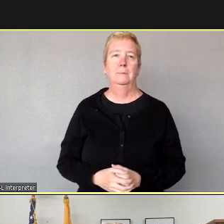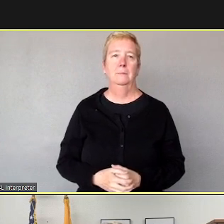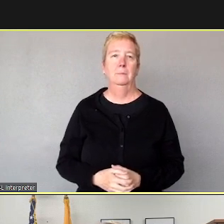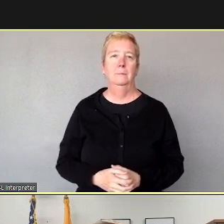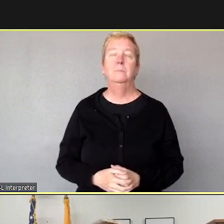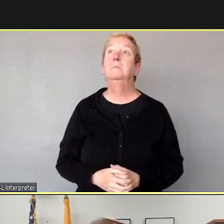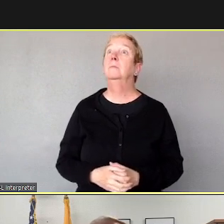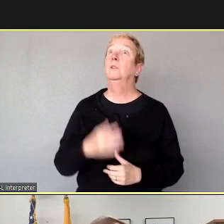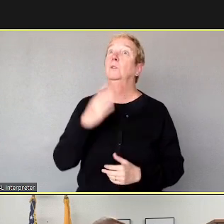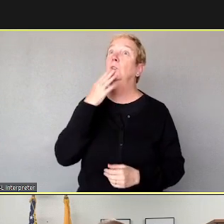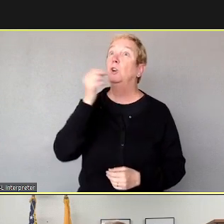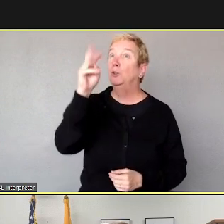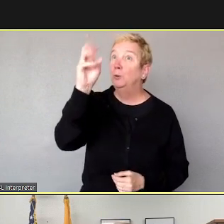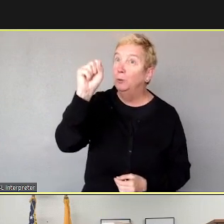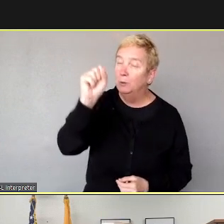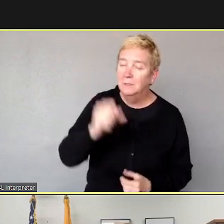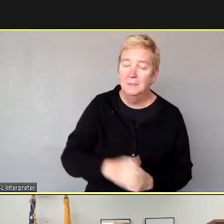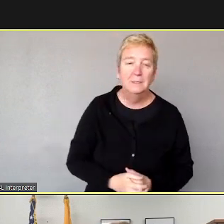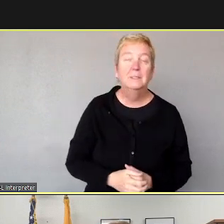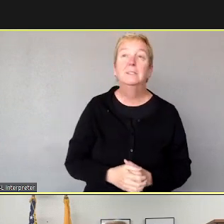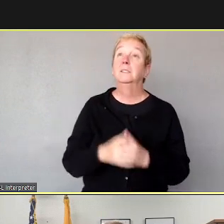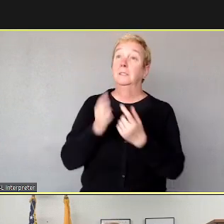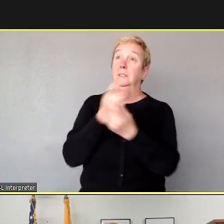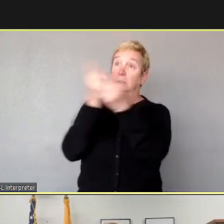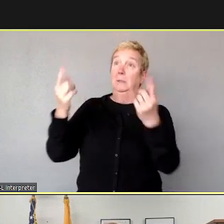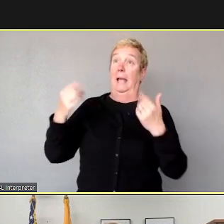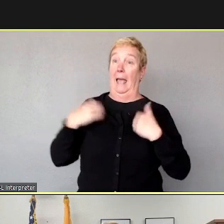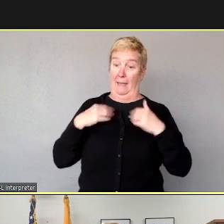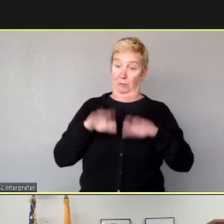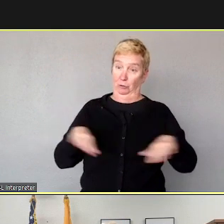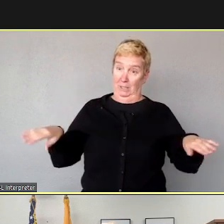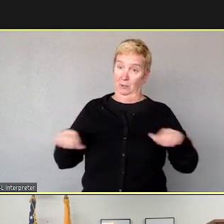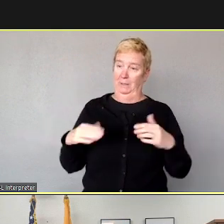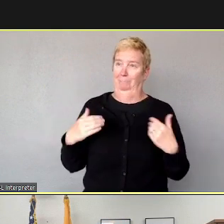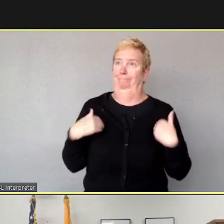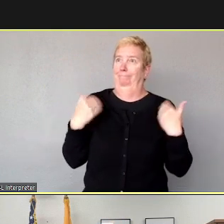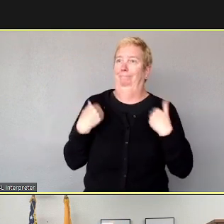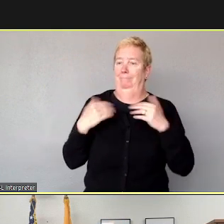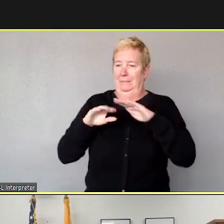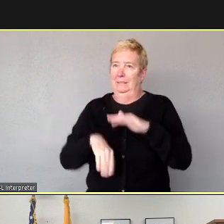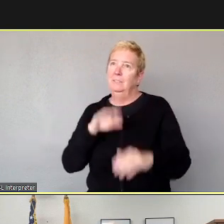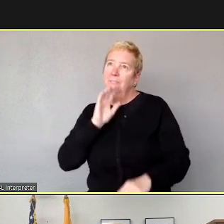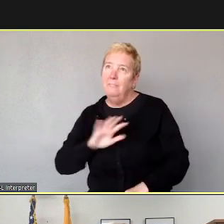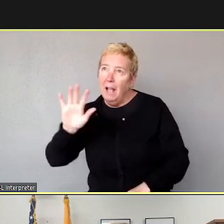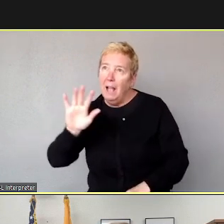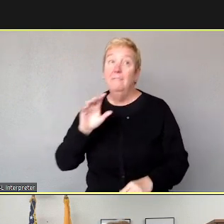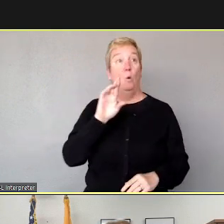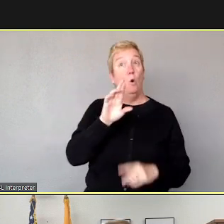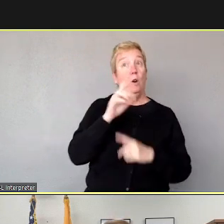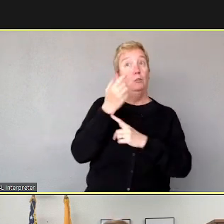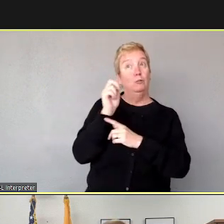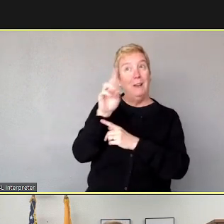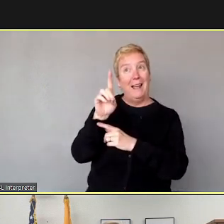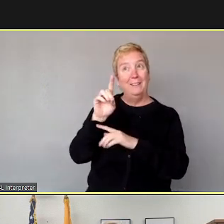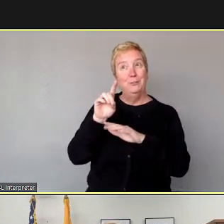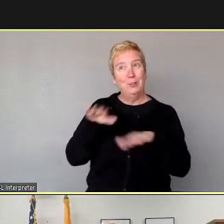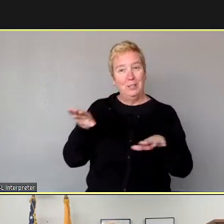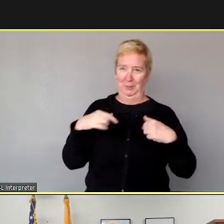So good news for those of you with kids under 5, or those of you with grandchildren like me under